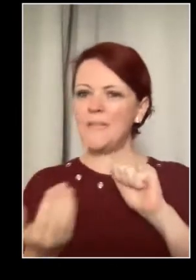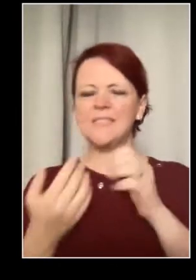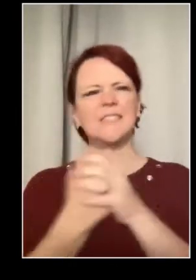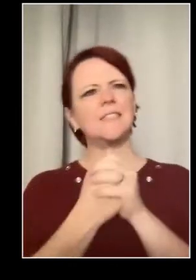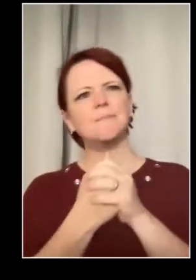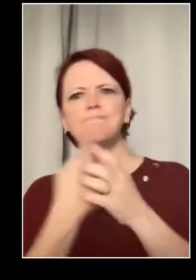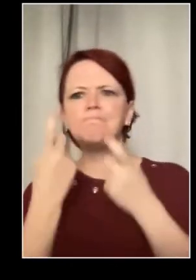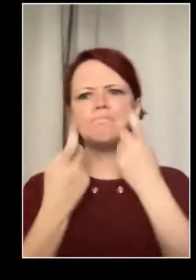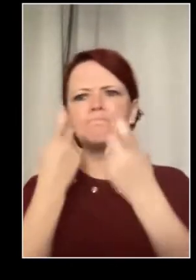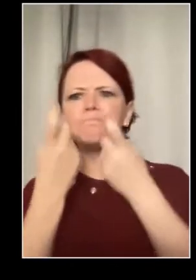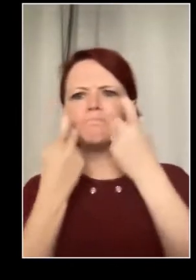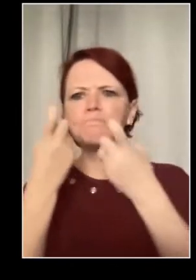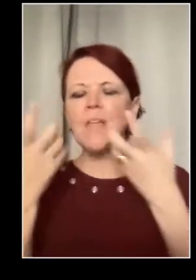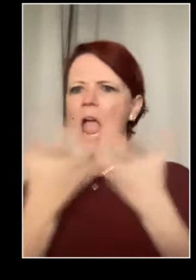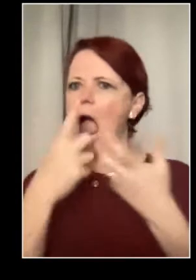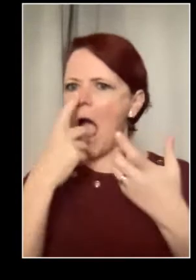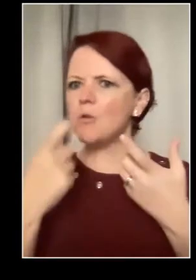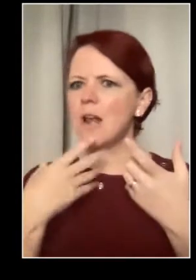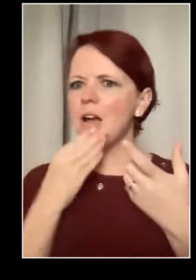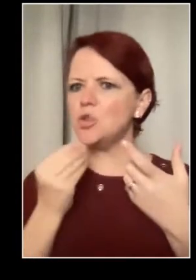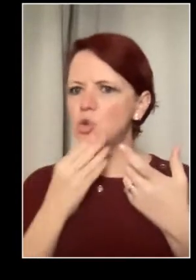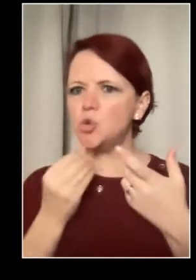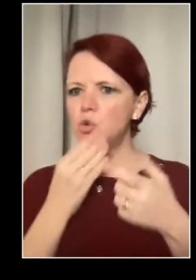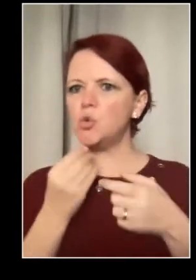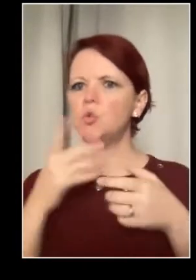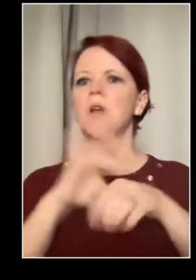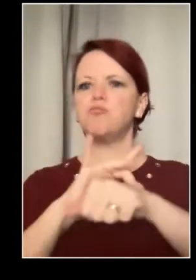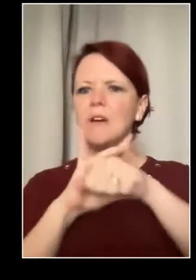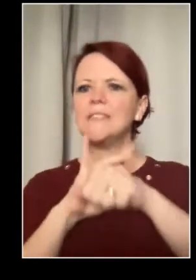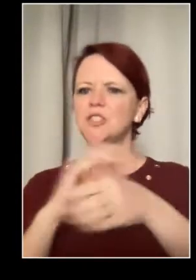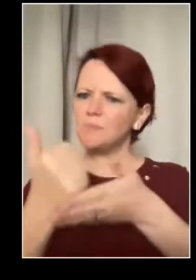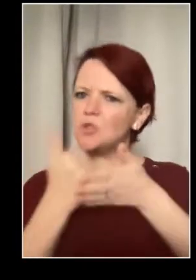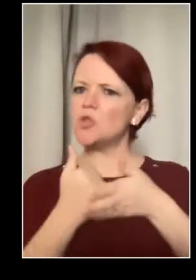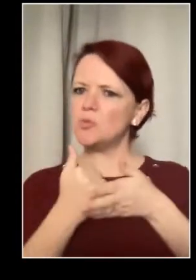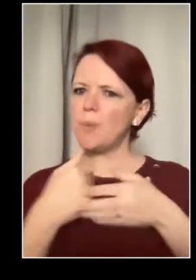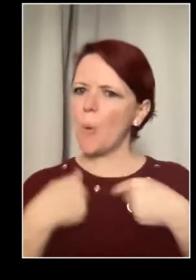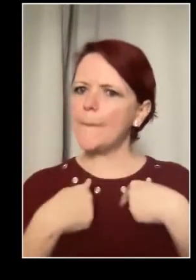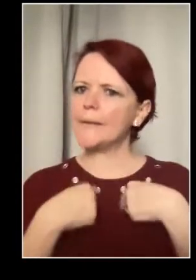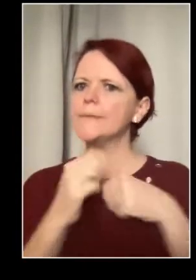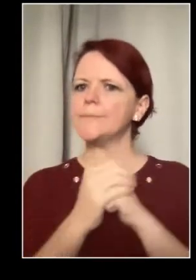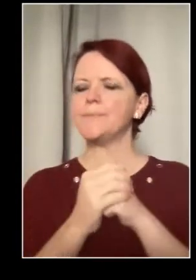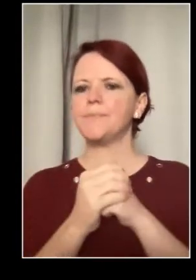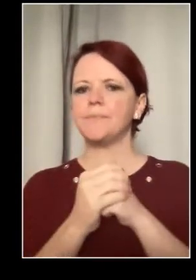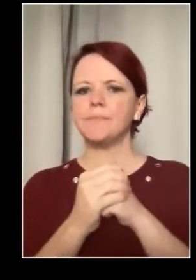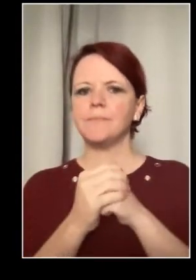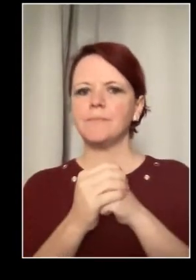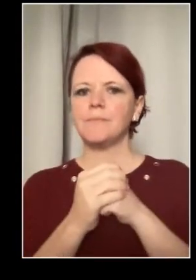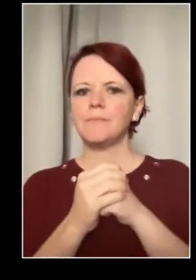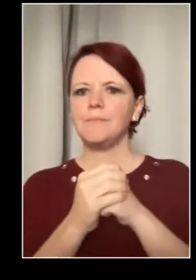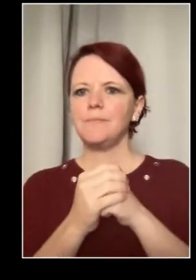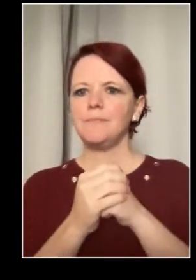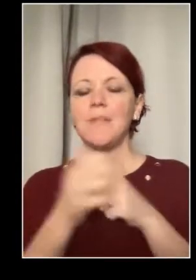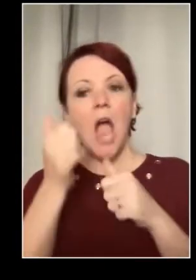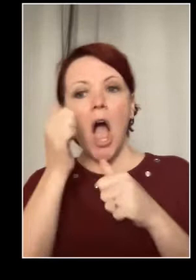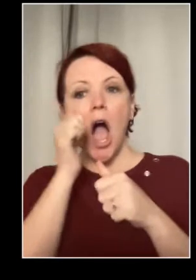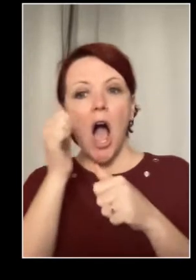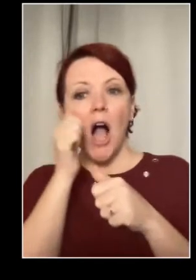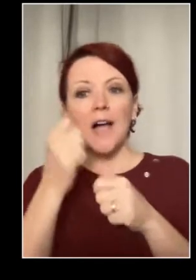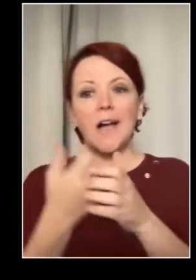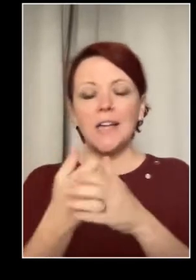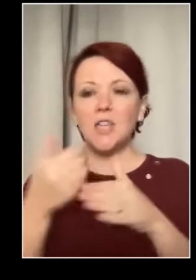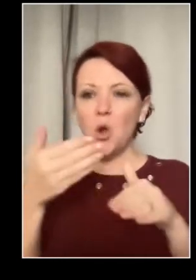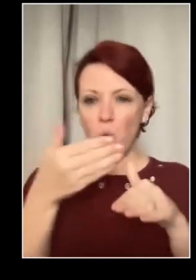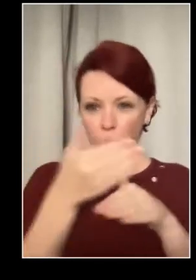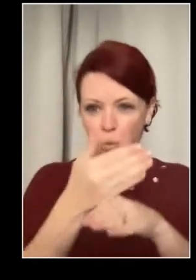use apprenticeships to give my organisation an advantage? And I know that employers will often listen to what other employers are saying and